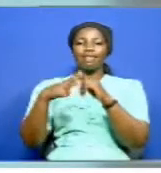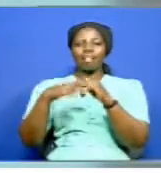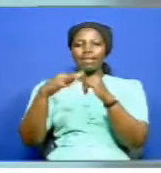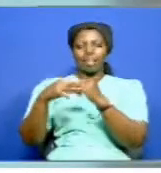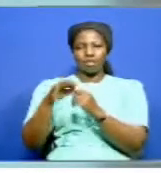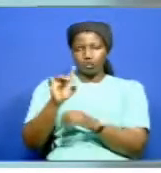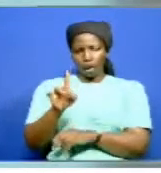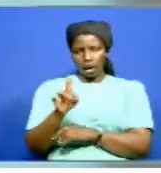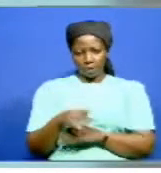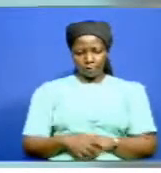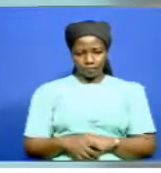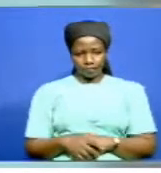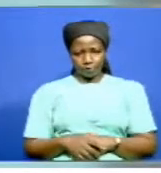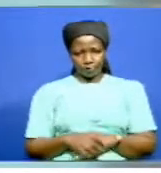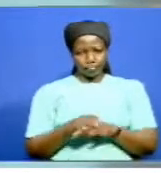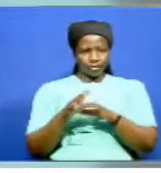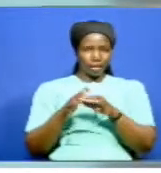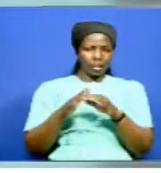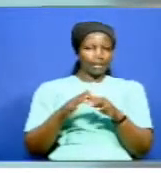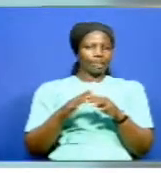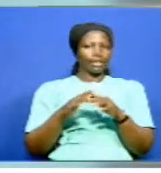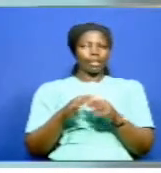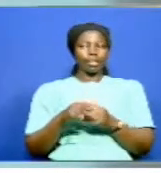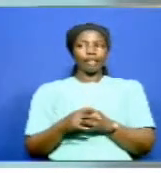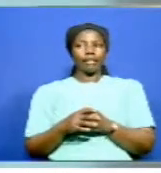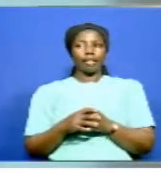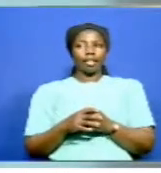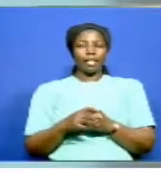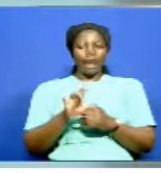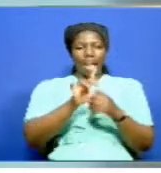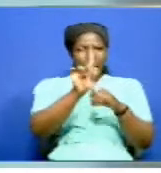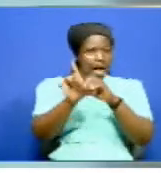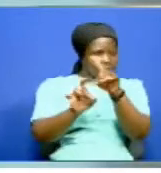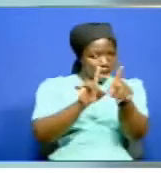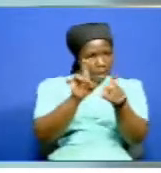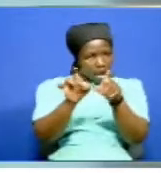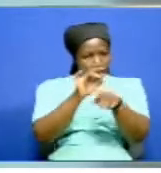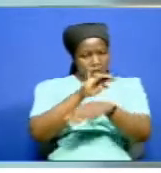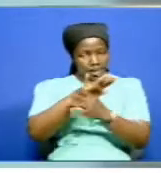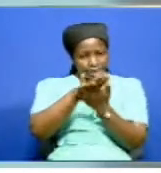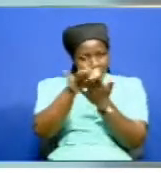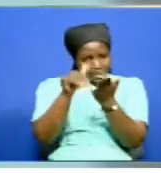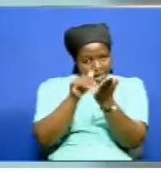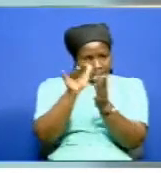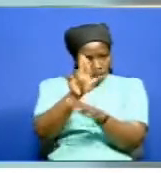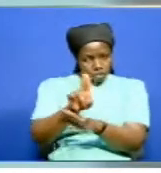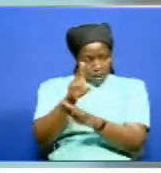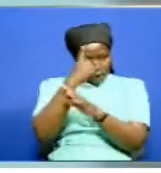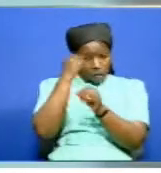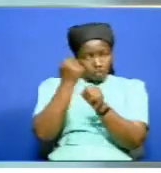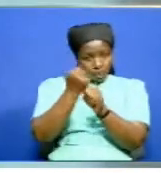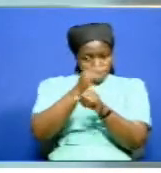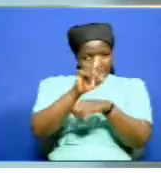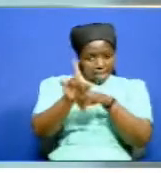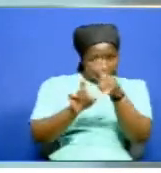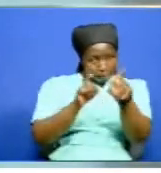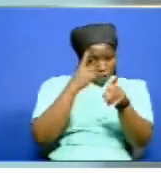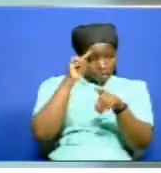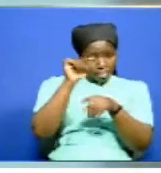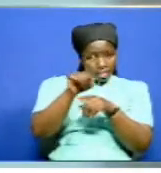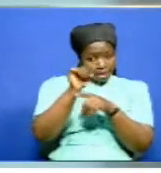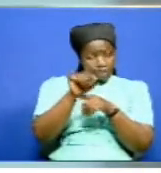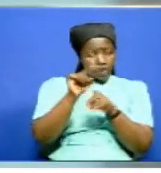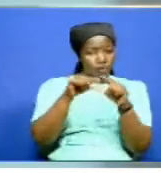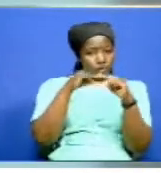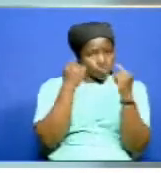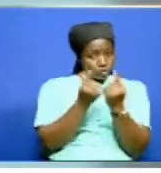752,981. And the centers that will be used to administer examination for this cohort